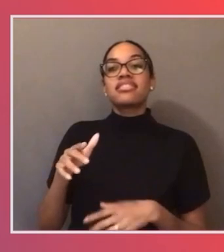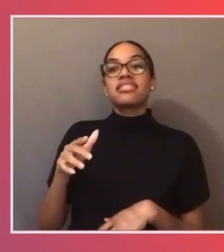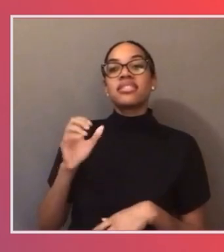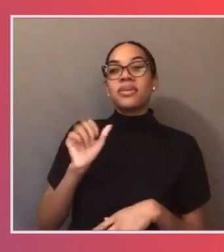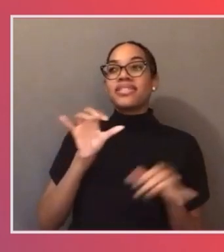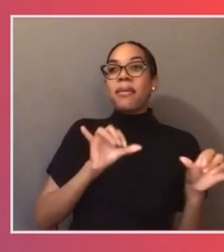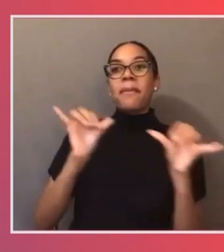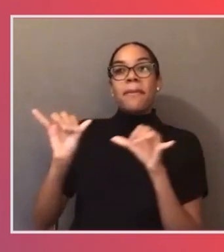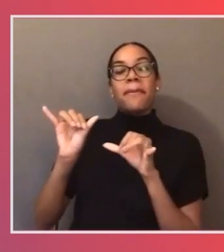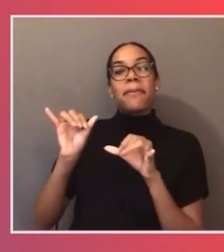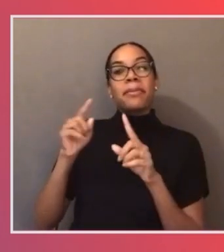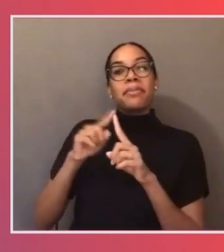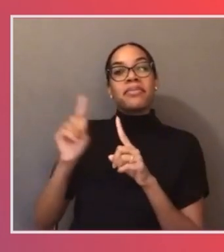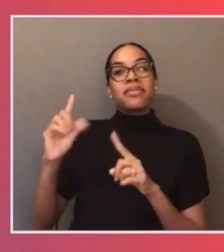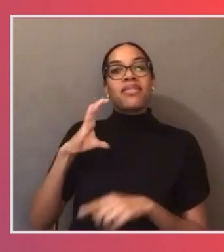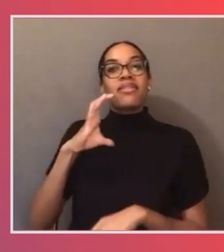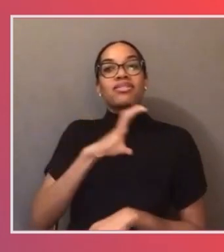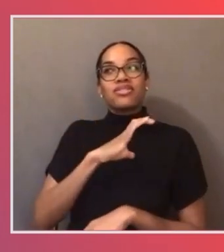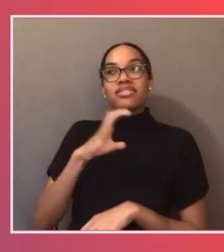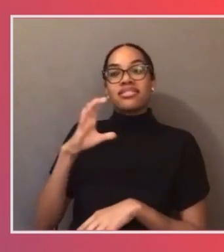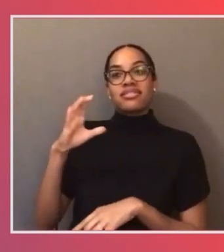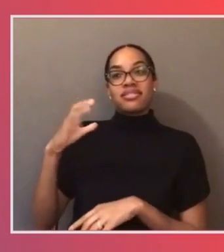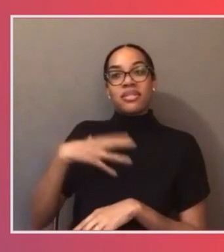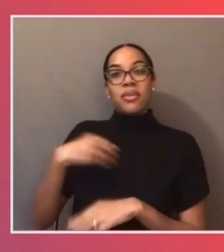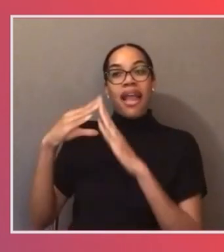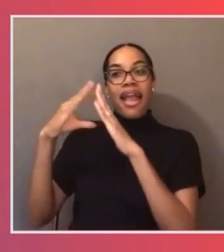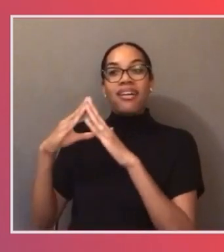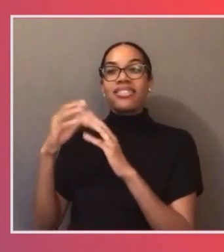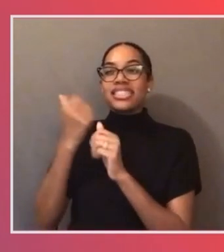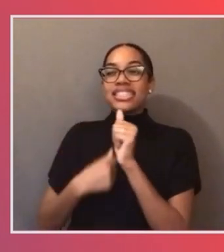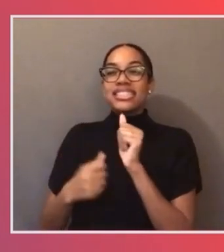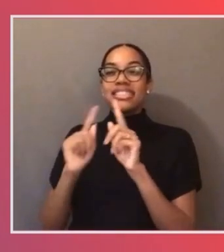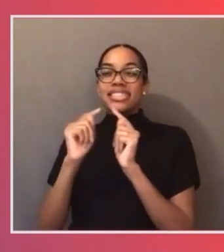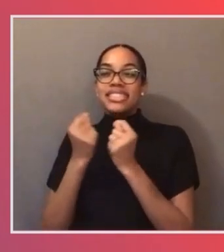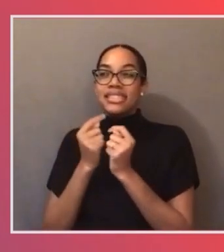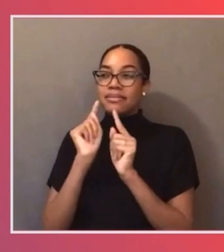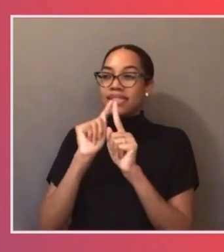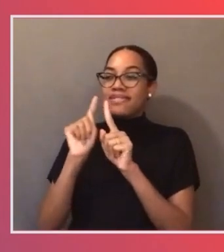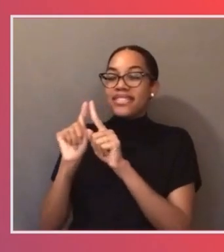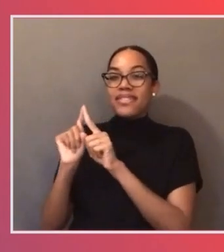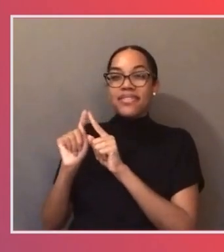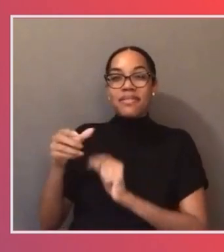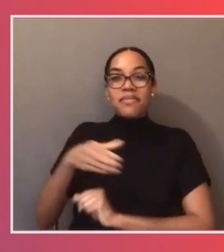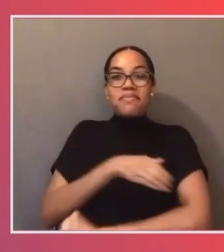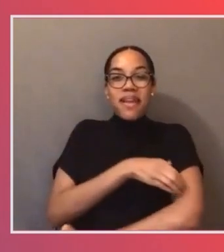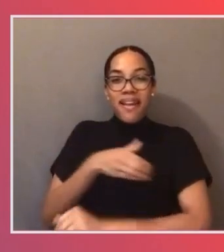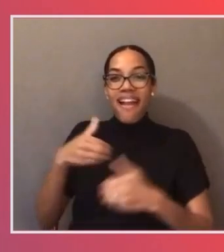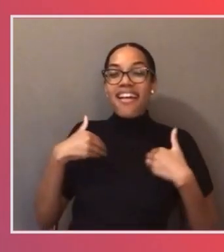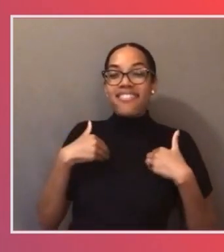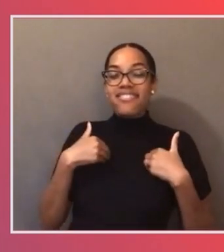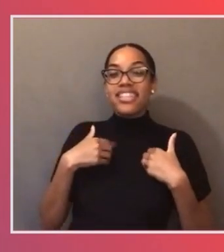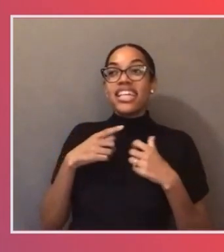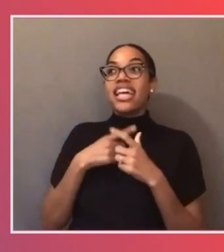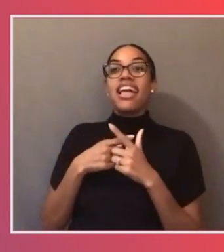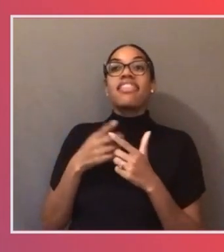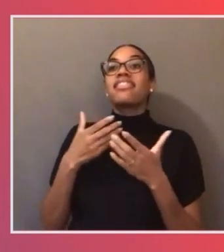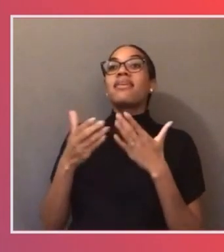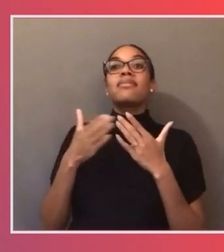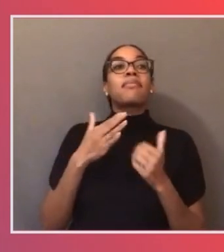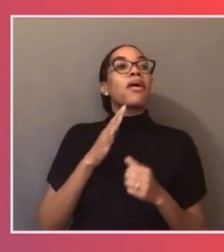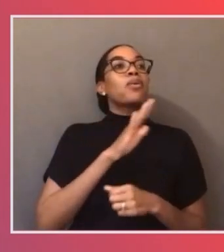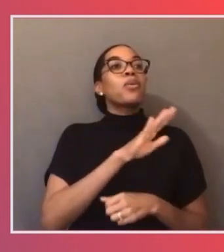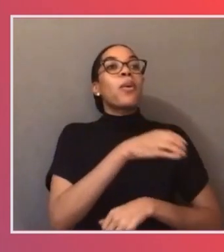in particular coming together at the end, right, to deal with Thanos. And I just think there is